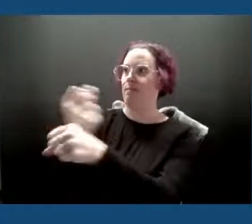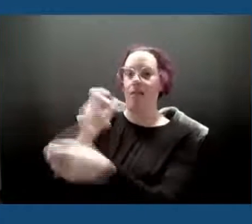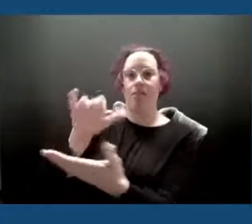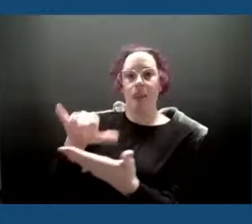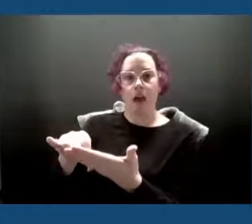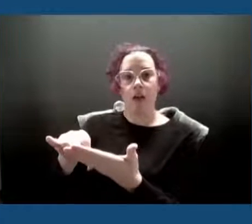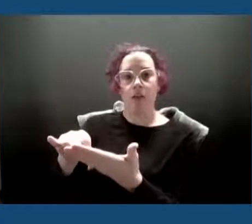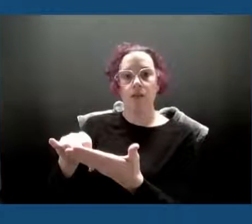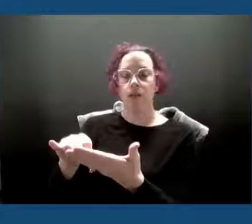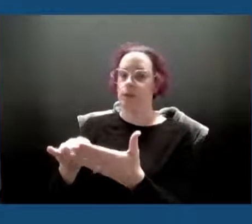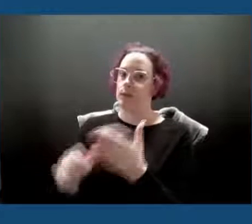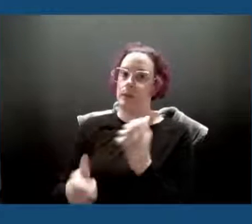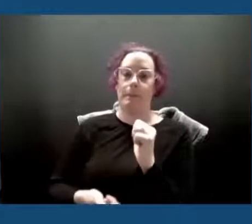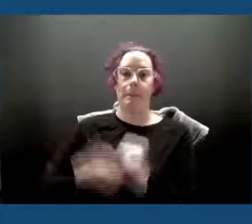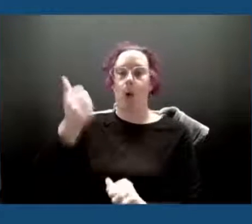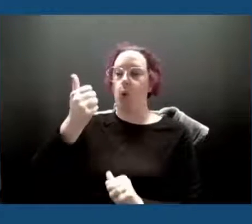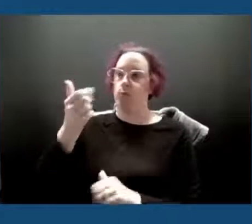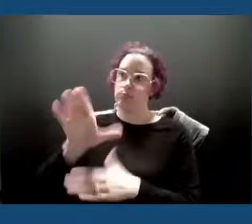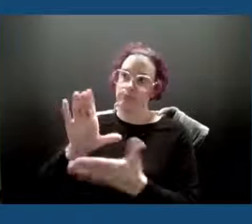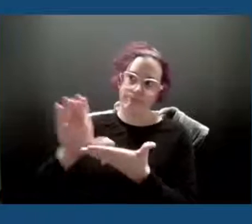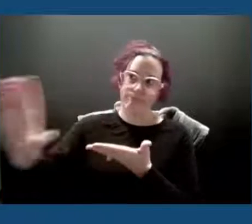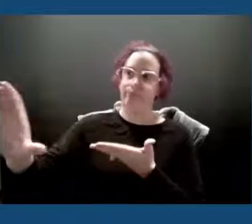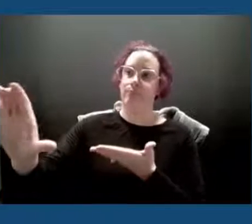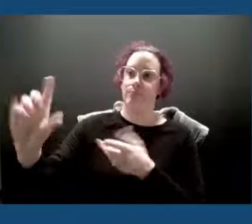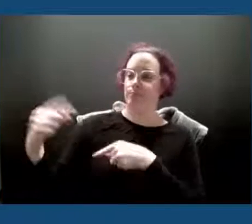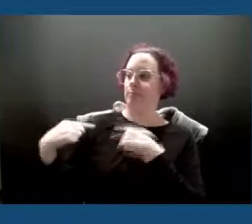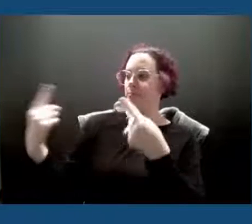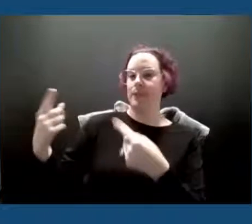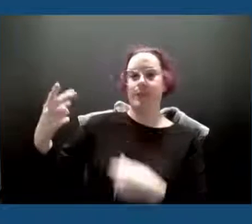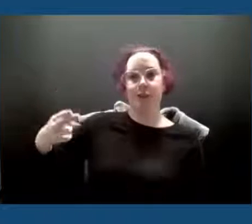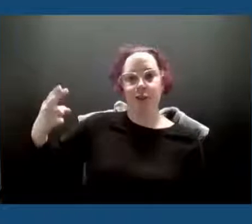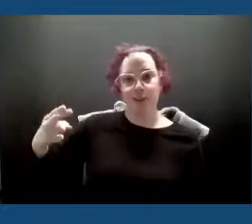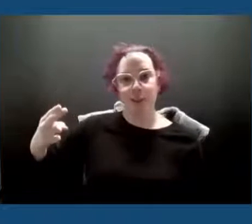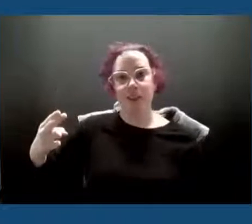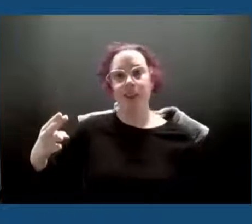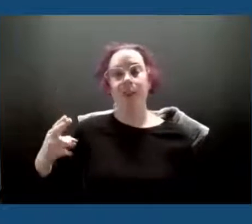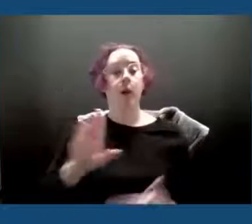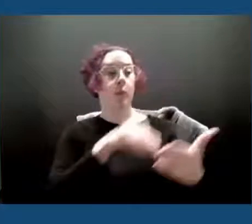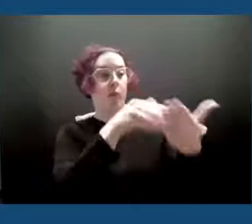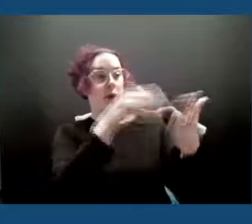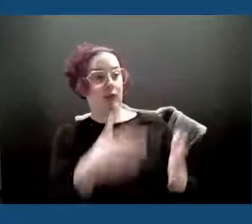in history, giving prosecutors what they need,